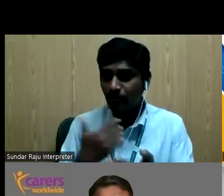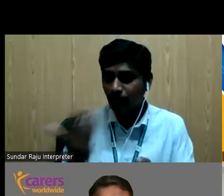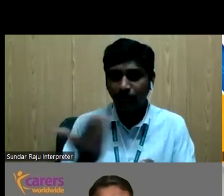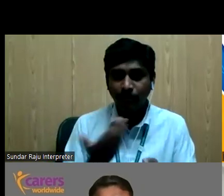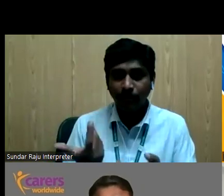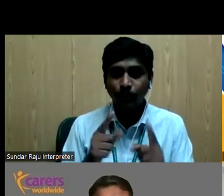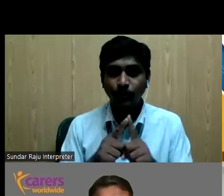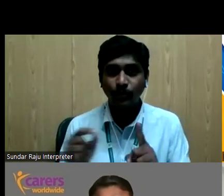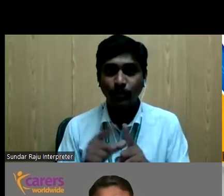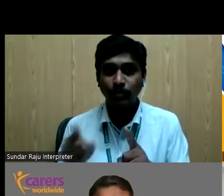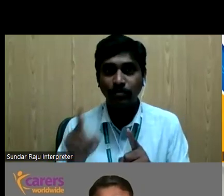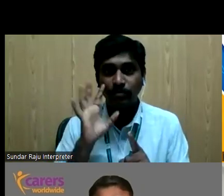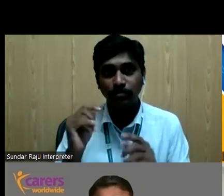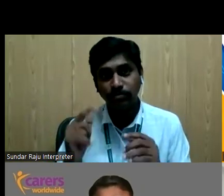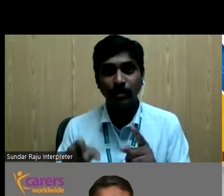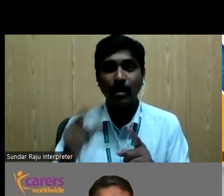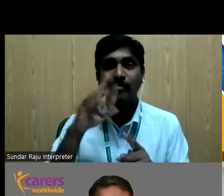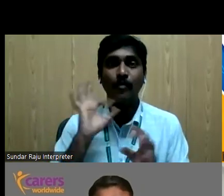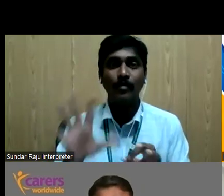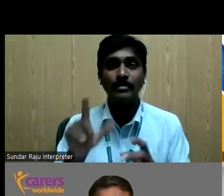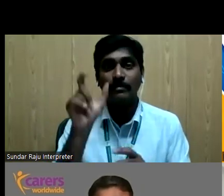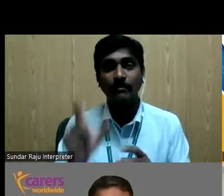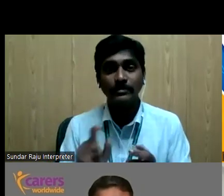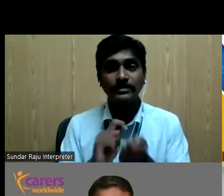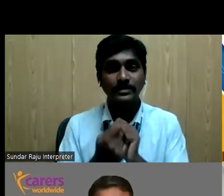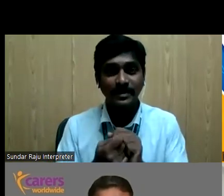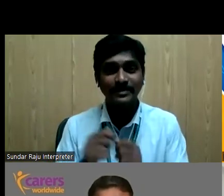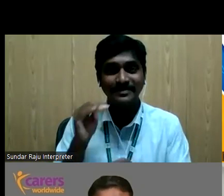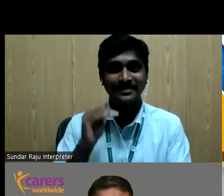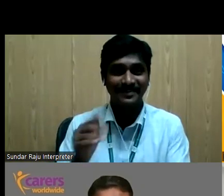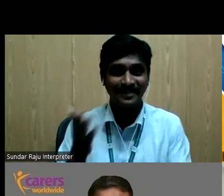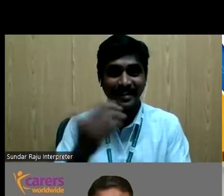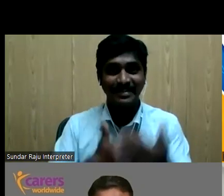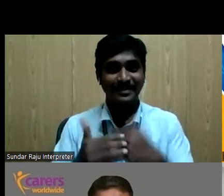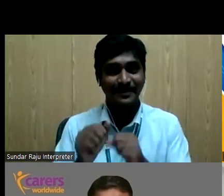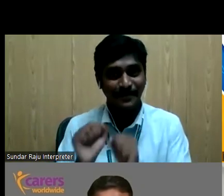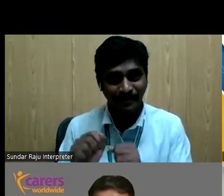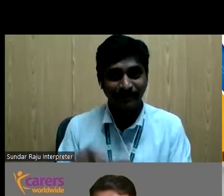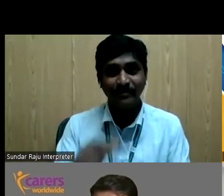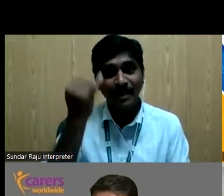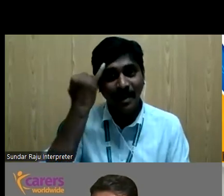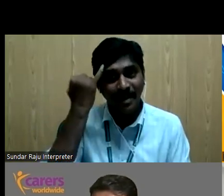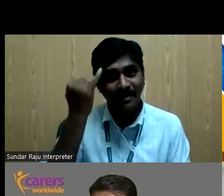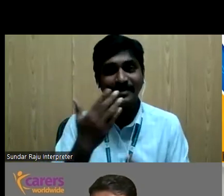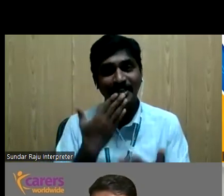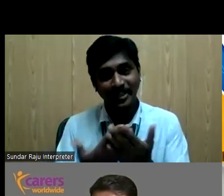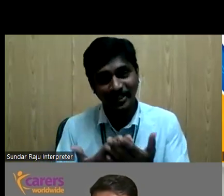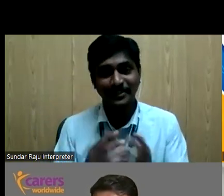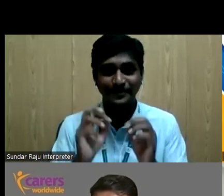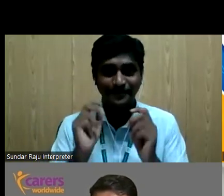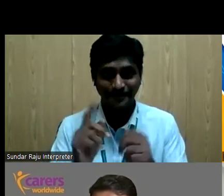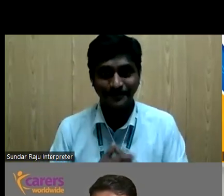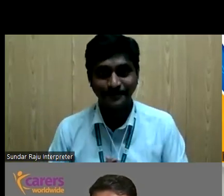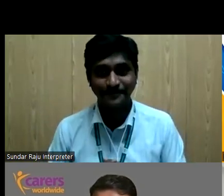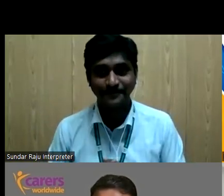the something that brings about the real change. So thank you so much for sharing your thoughts, Madhusudhan ji, on this. With